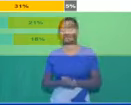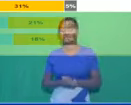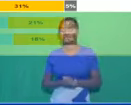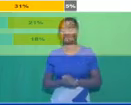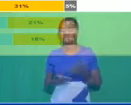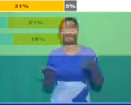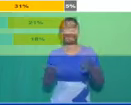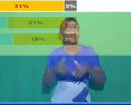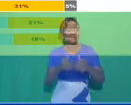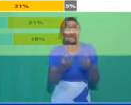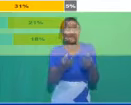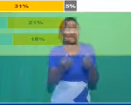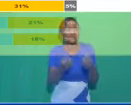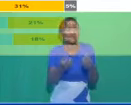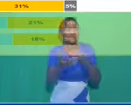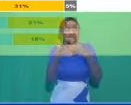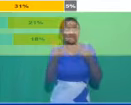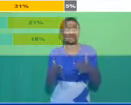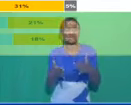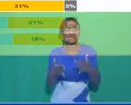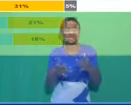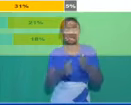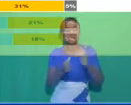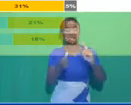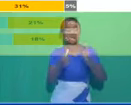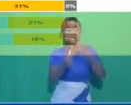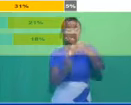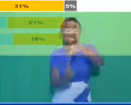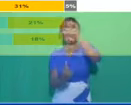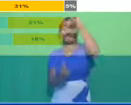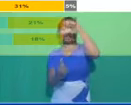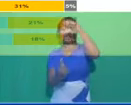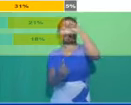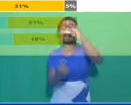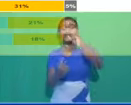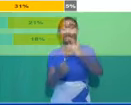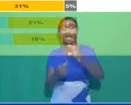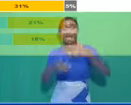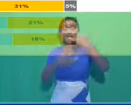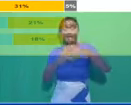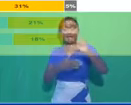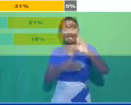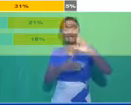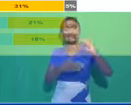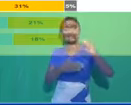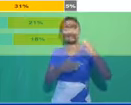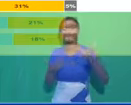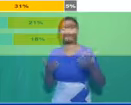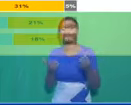about how many students get their first choice in terms of placement?